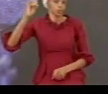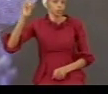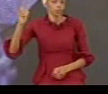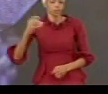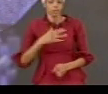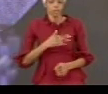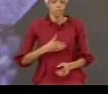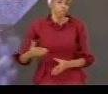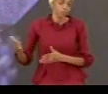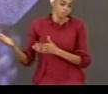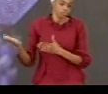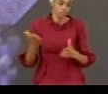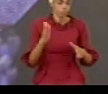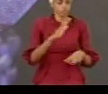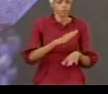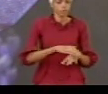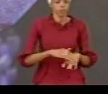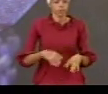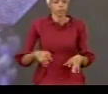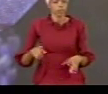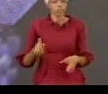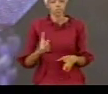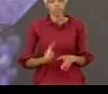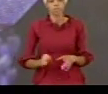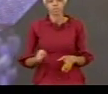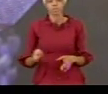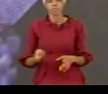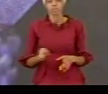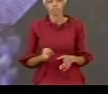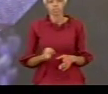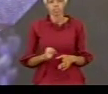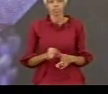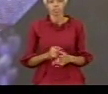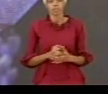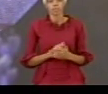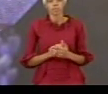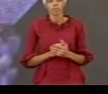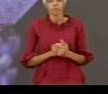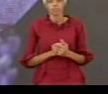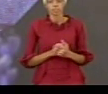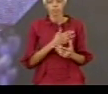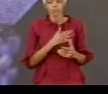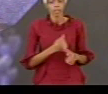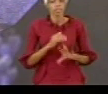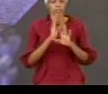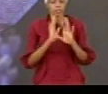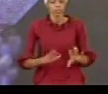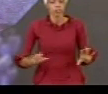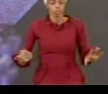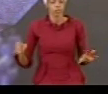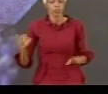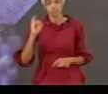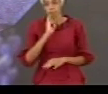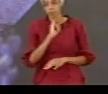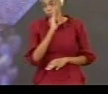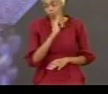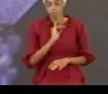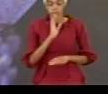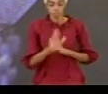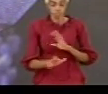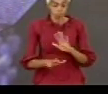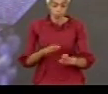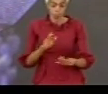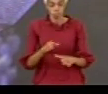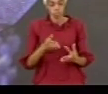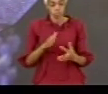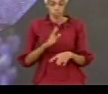sea. And the sea did obey Moses. And the children of Israel went on dry ground through the